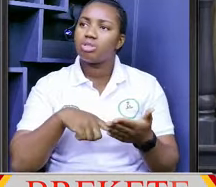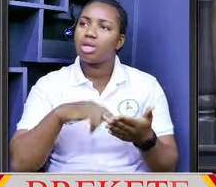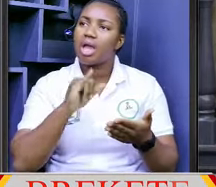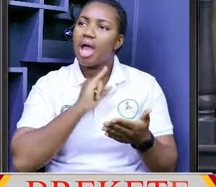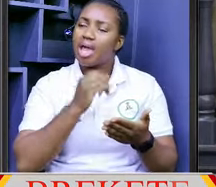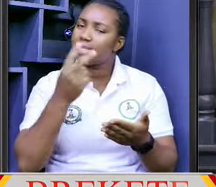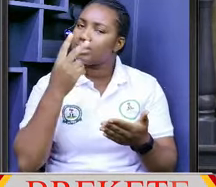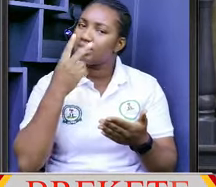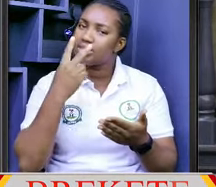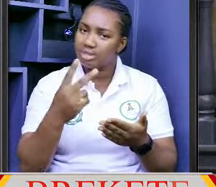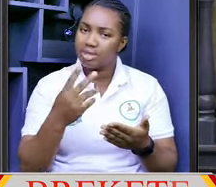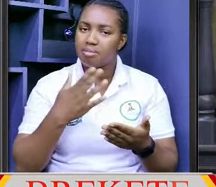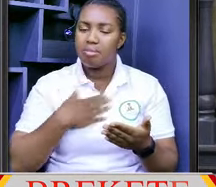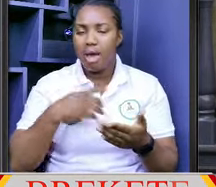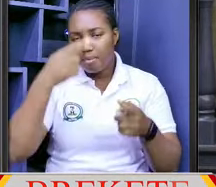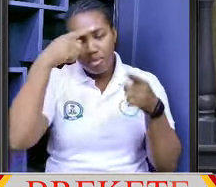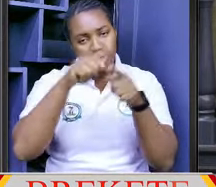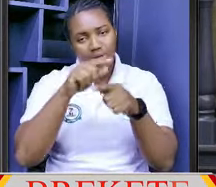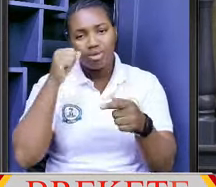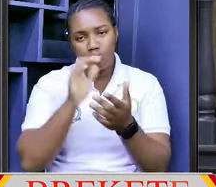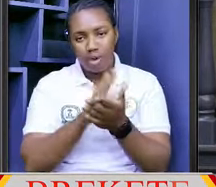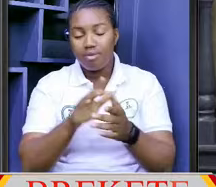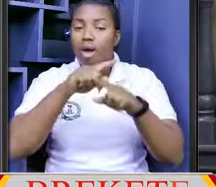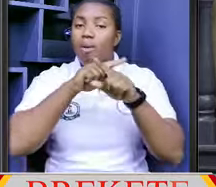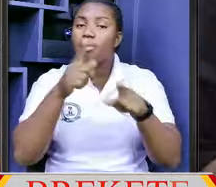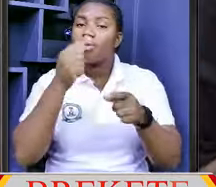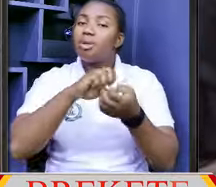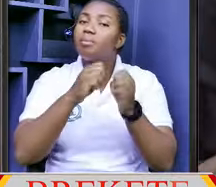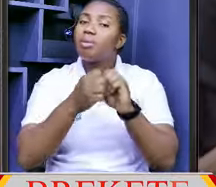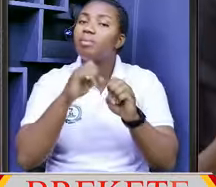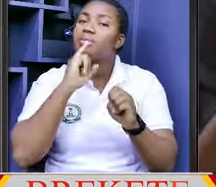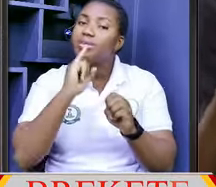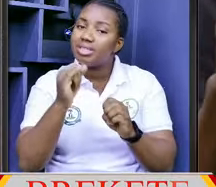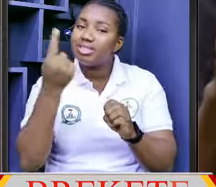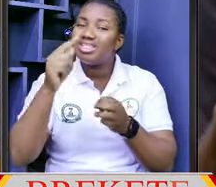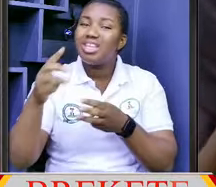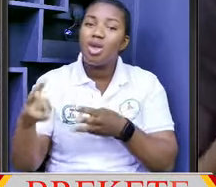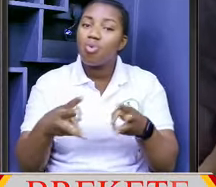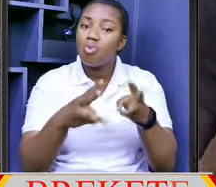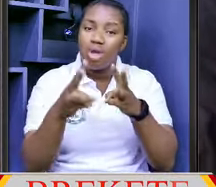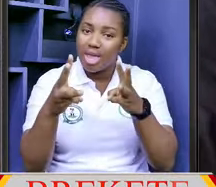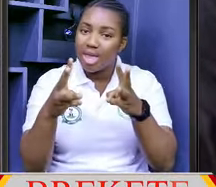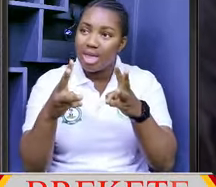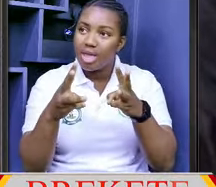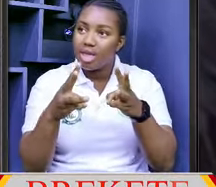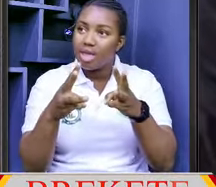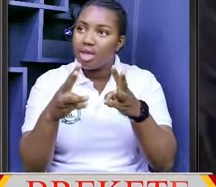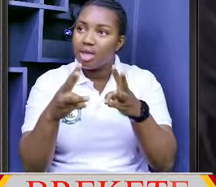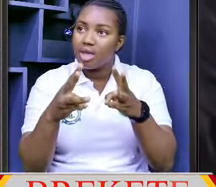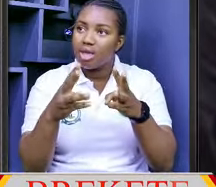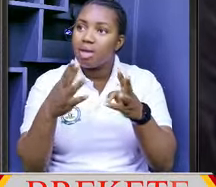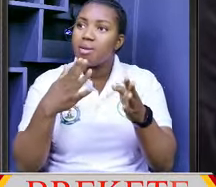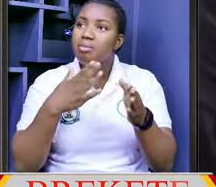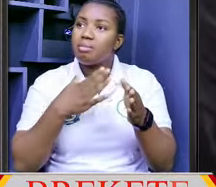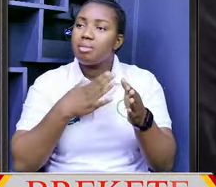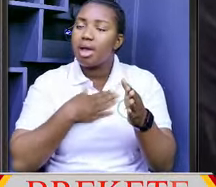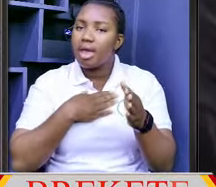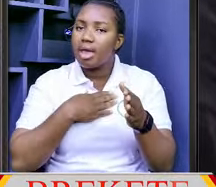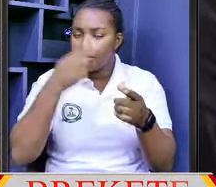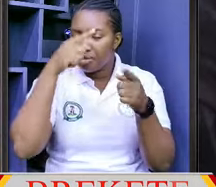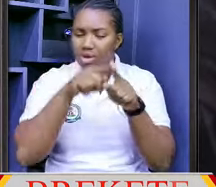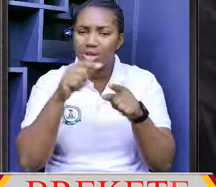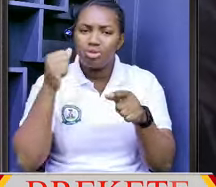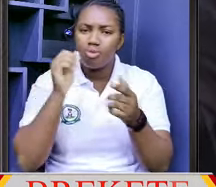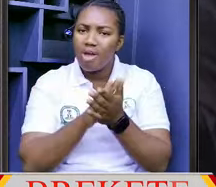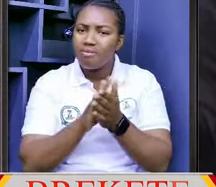see my brother's wife now. But the problem is due to the way my brother's wife do something that make this income to happen. Because assuming